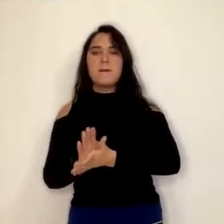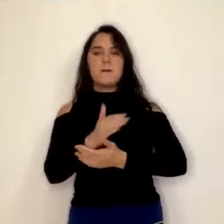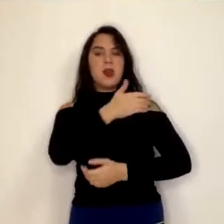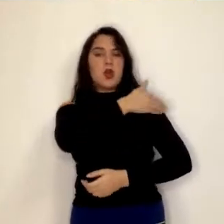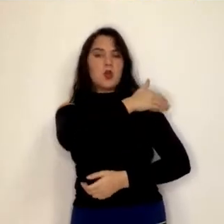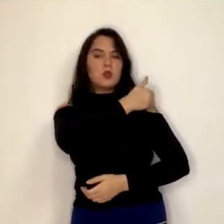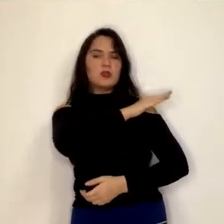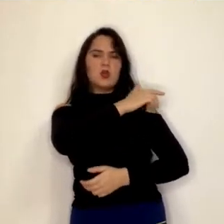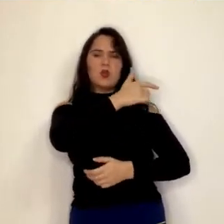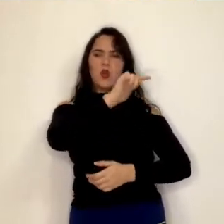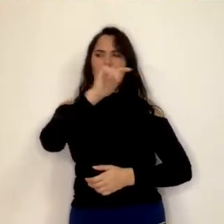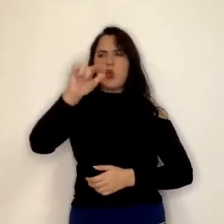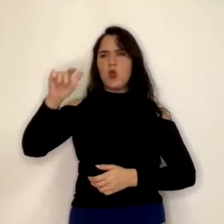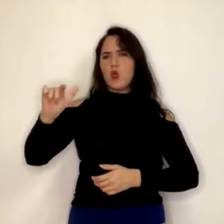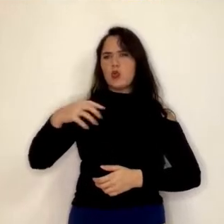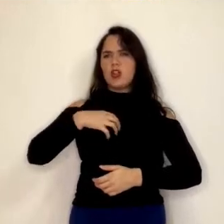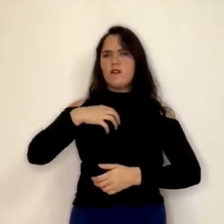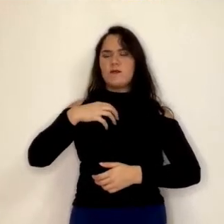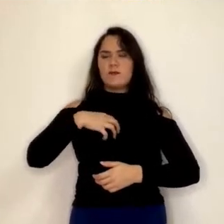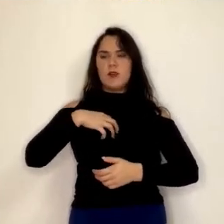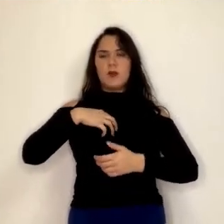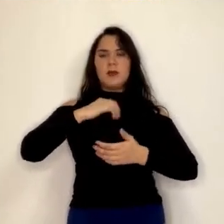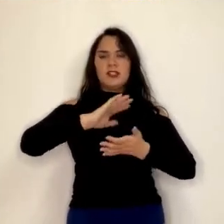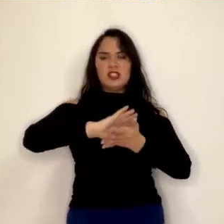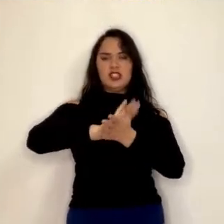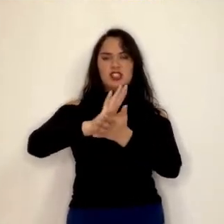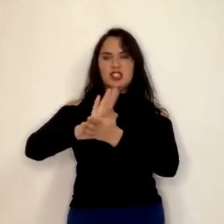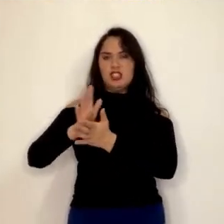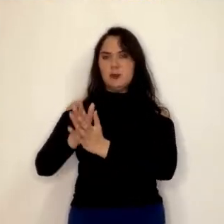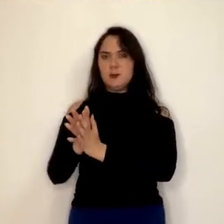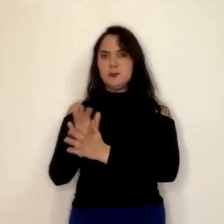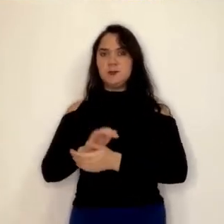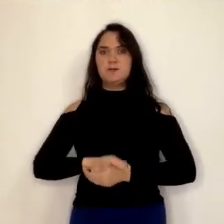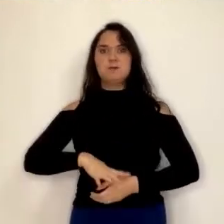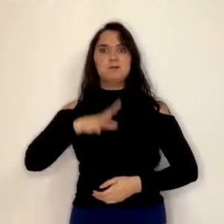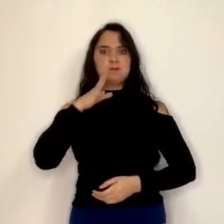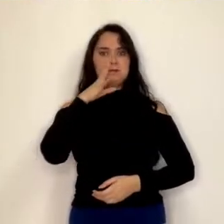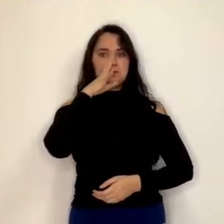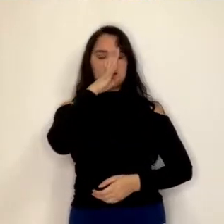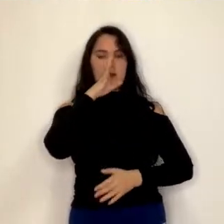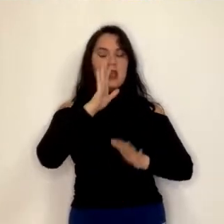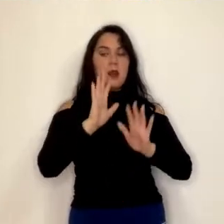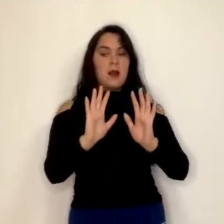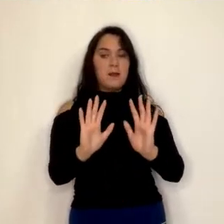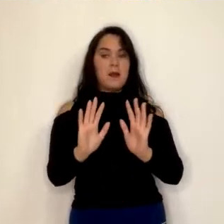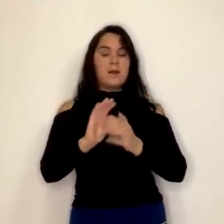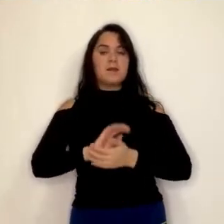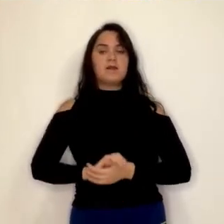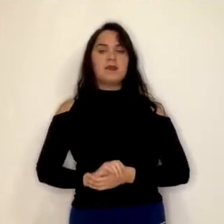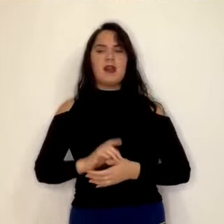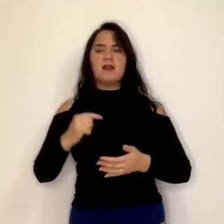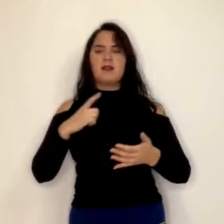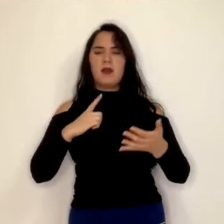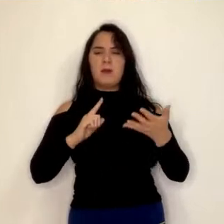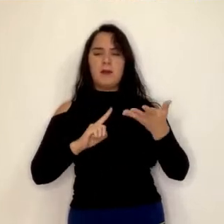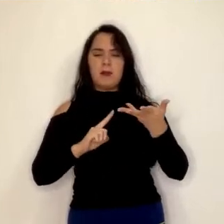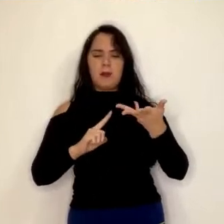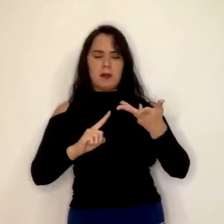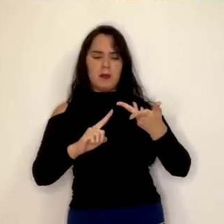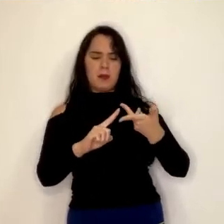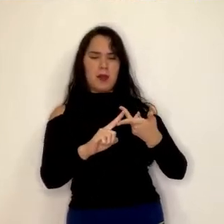editorial market in the country wouldn't address issues of inequality and racism and homophobia.